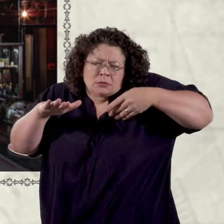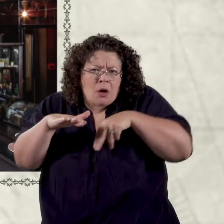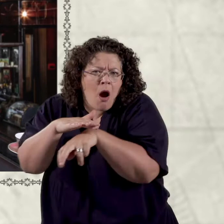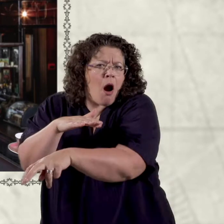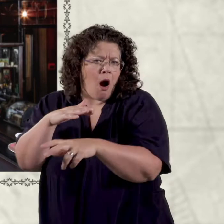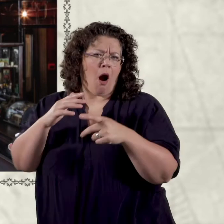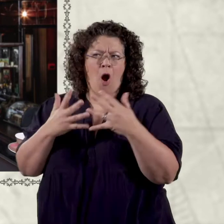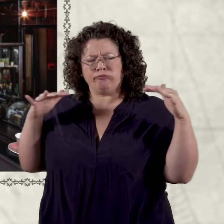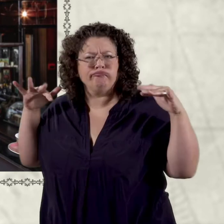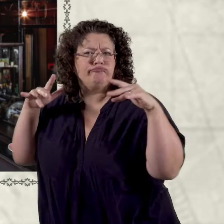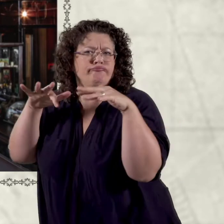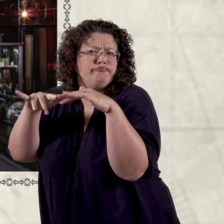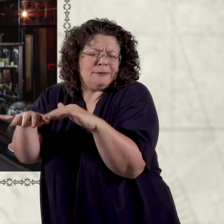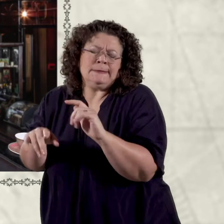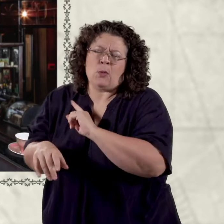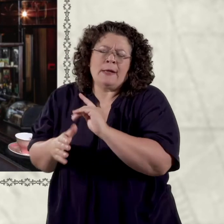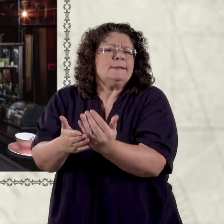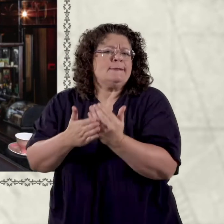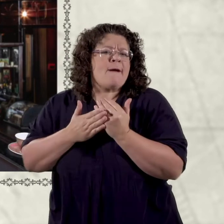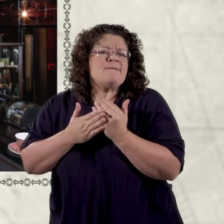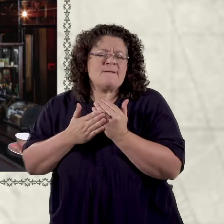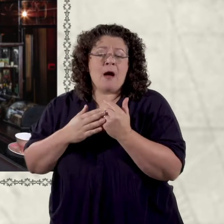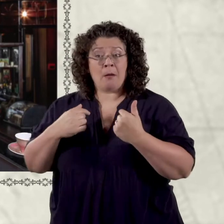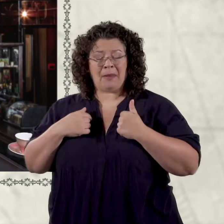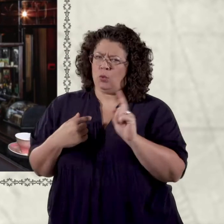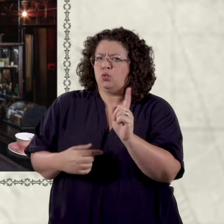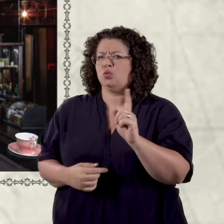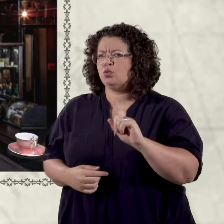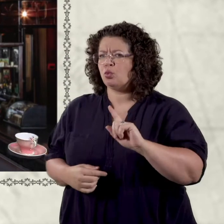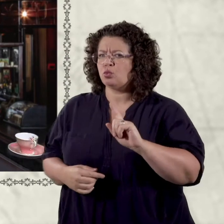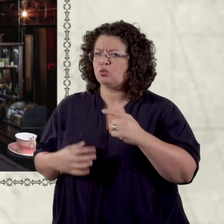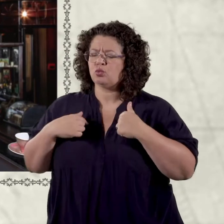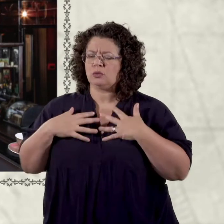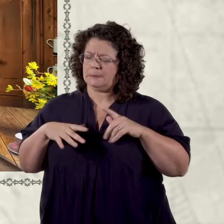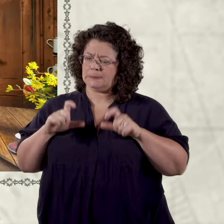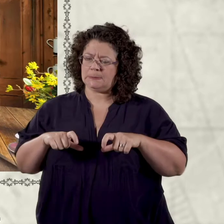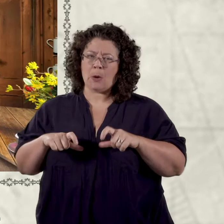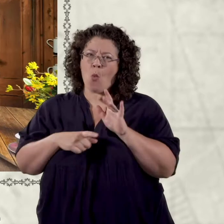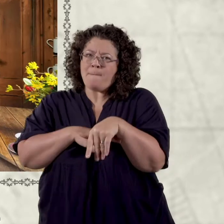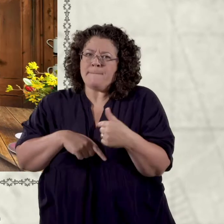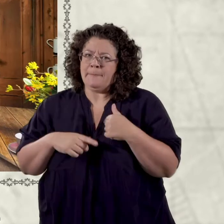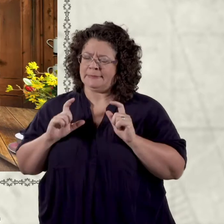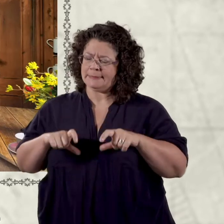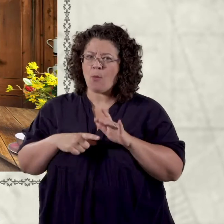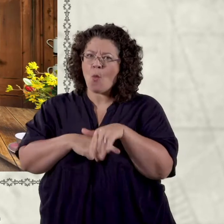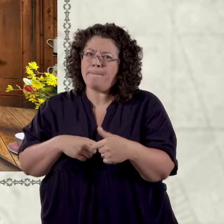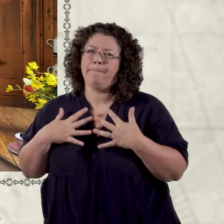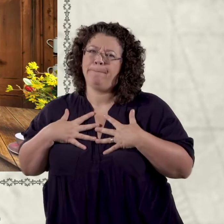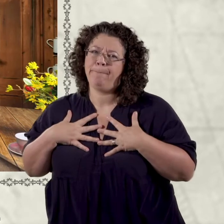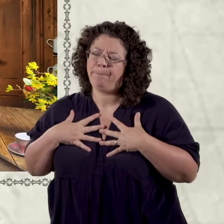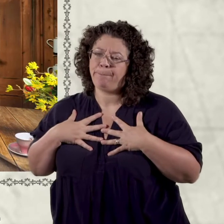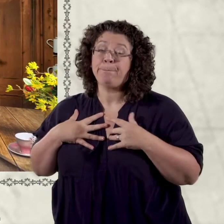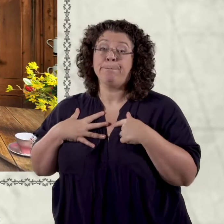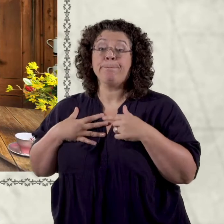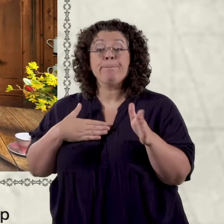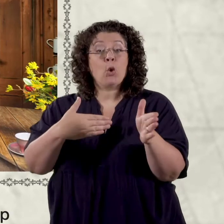me. No. I decided that I would stay home. So I shut the shop at 6,